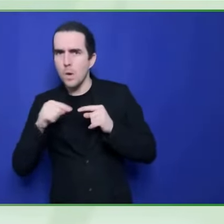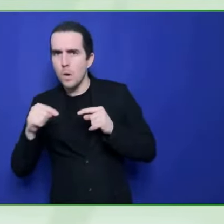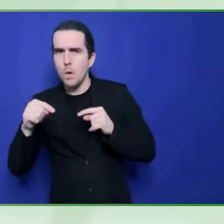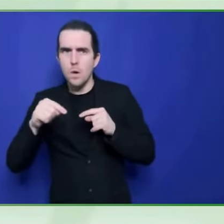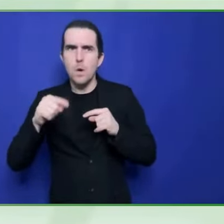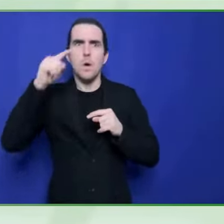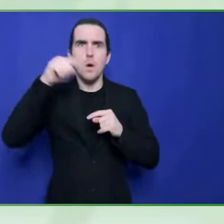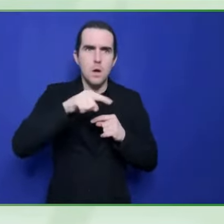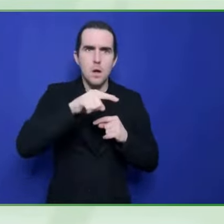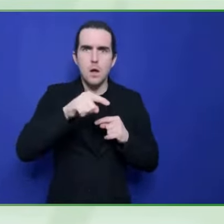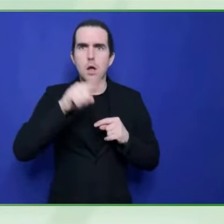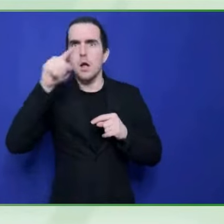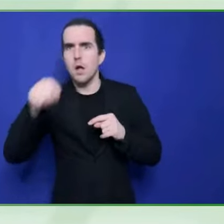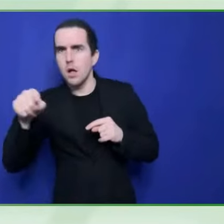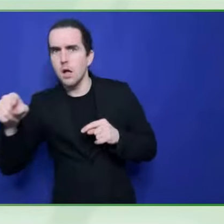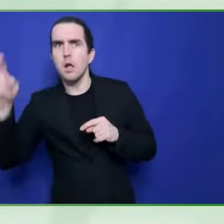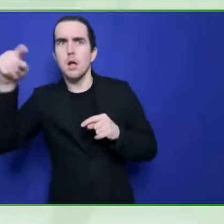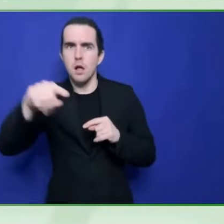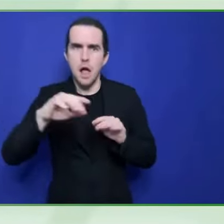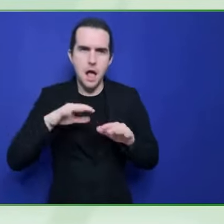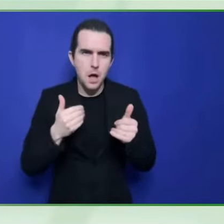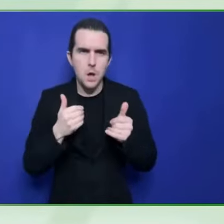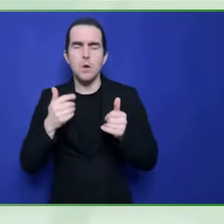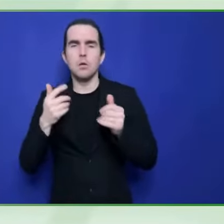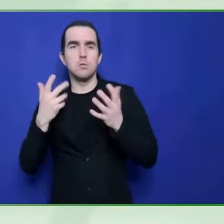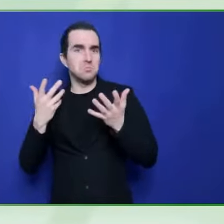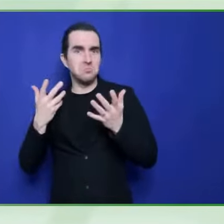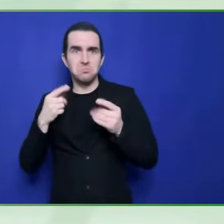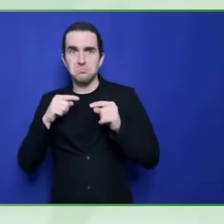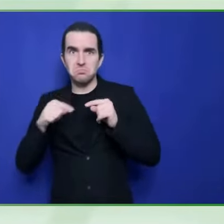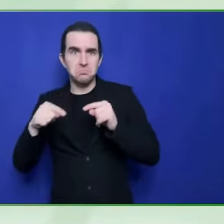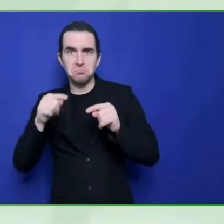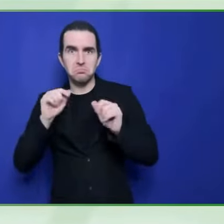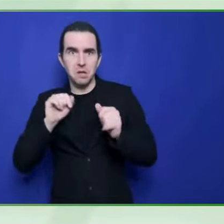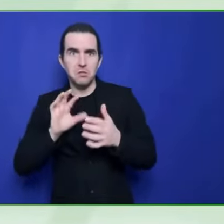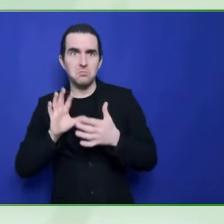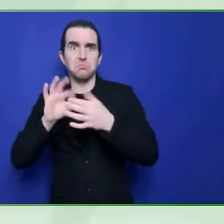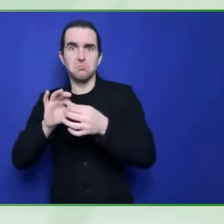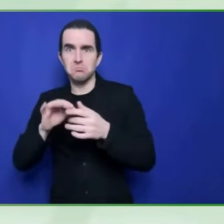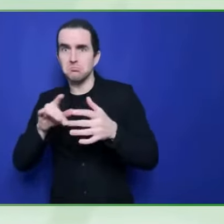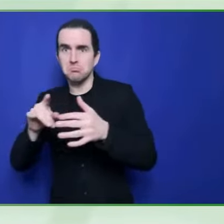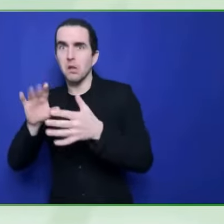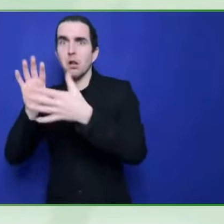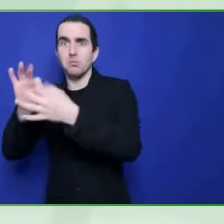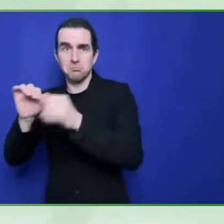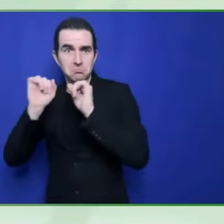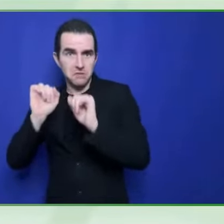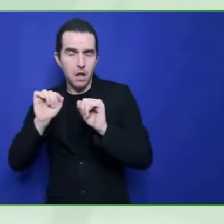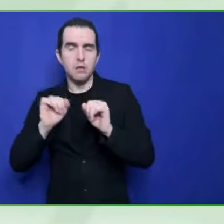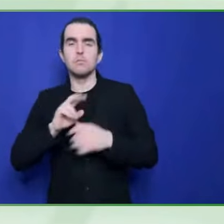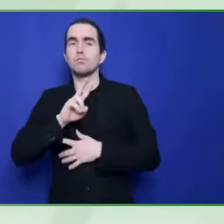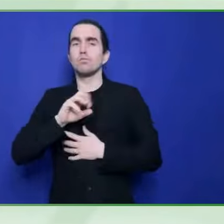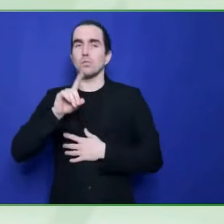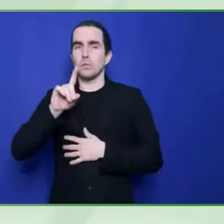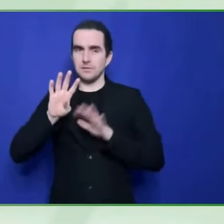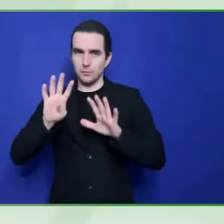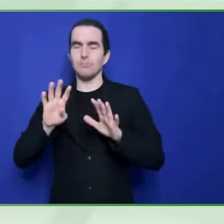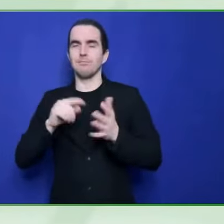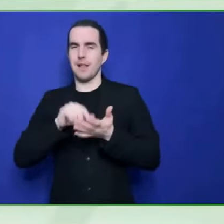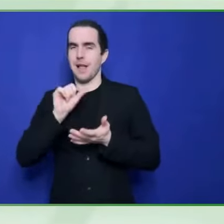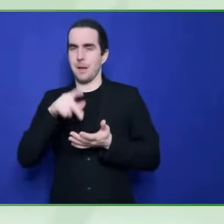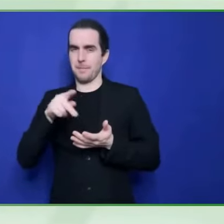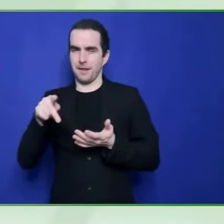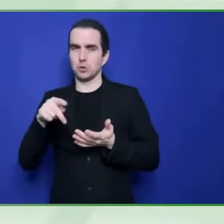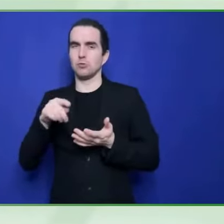is AccessMap using that information, but we're publishing it for others to take that information and create